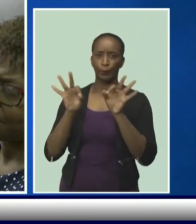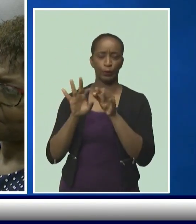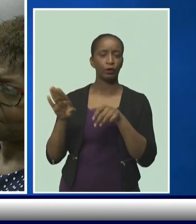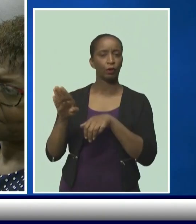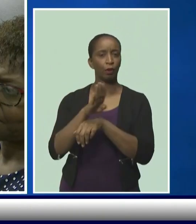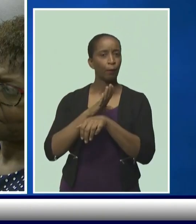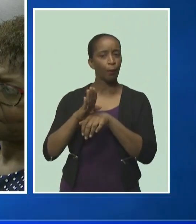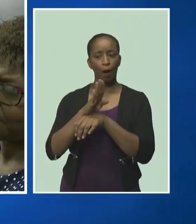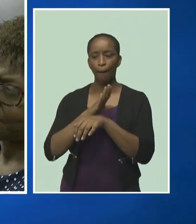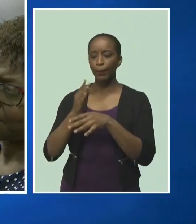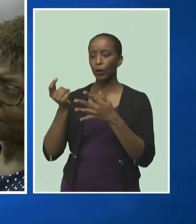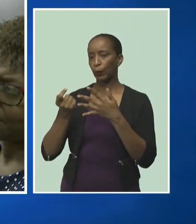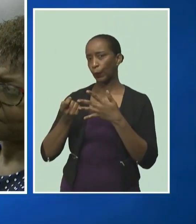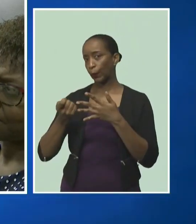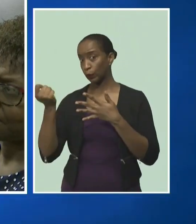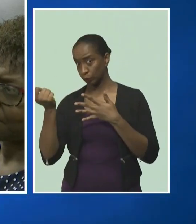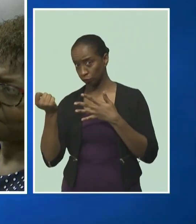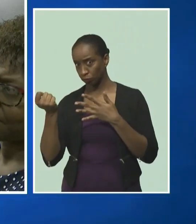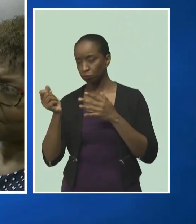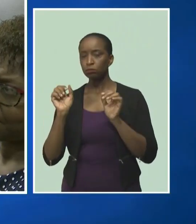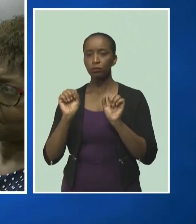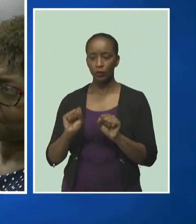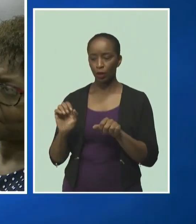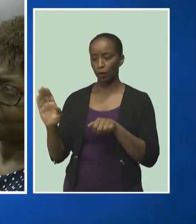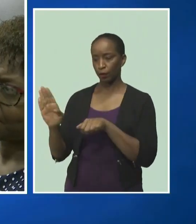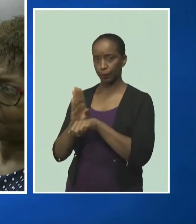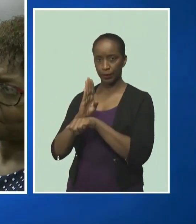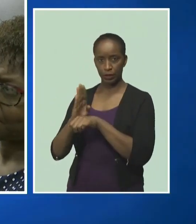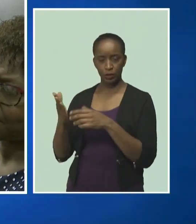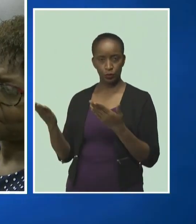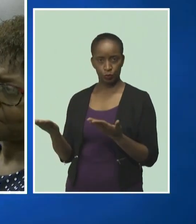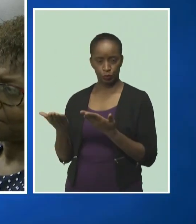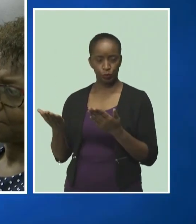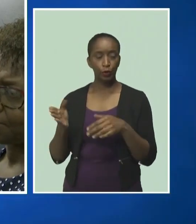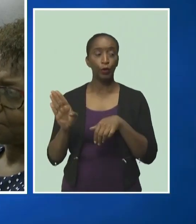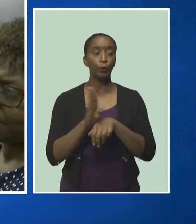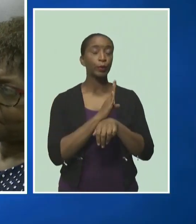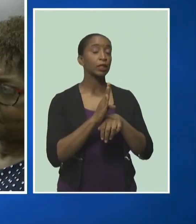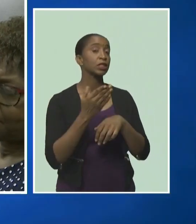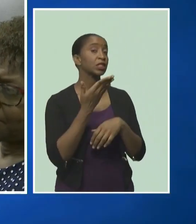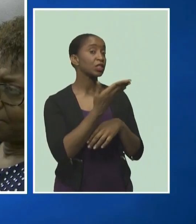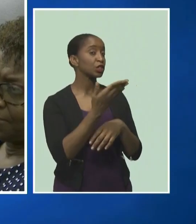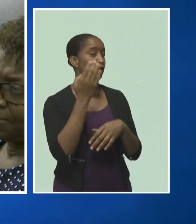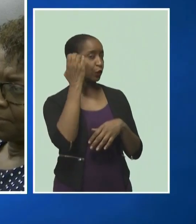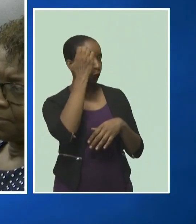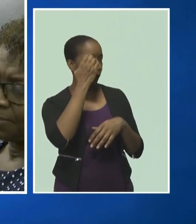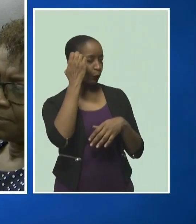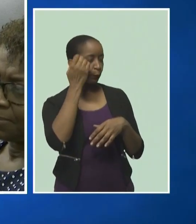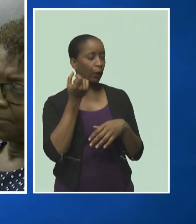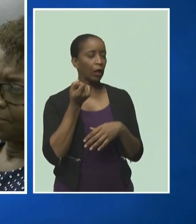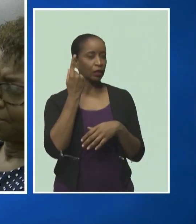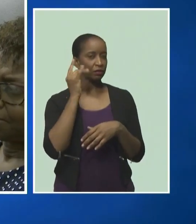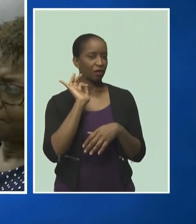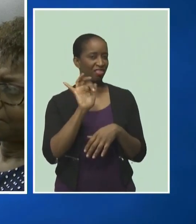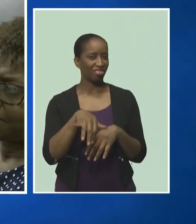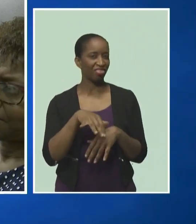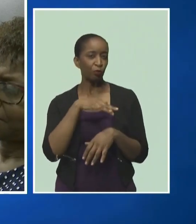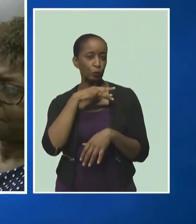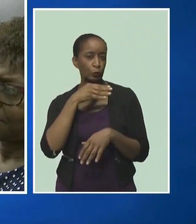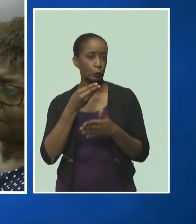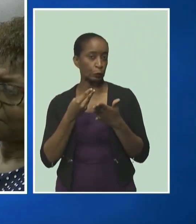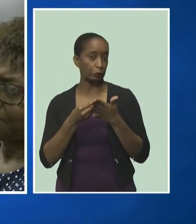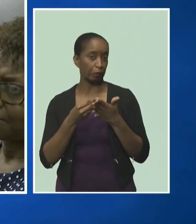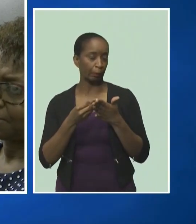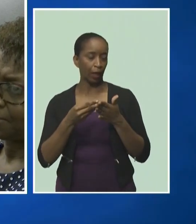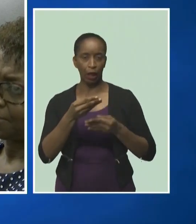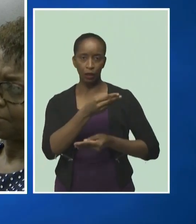are comfortable that we're not sending tainted money to their jurisdiction. So I think that, I hope, sets